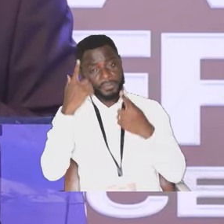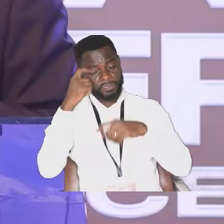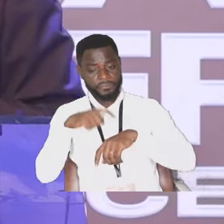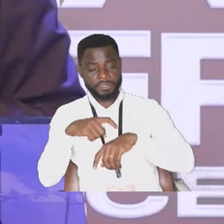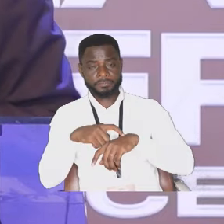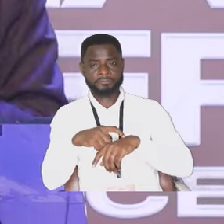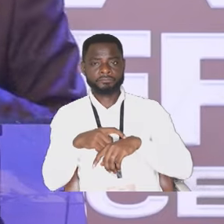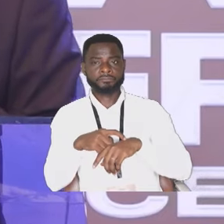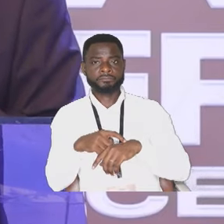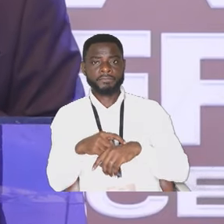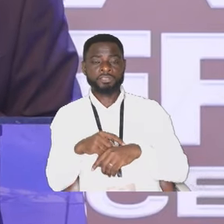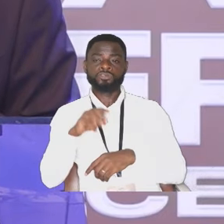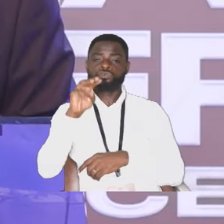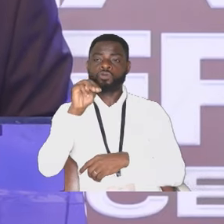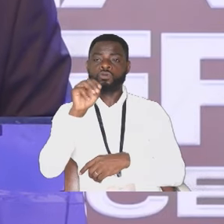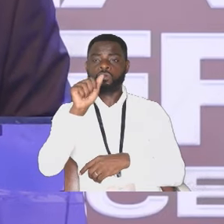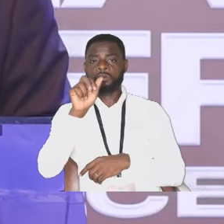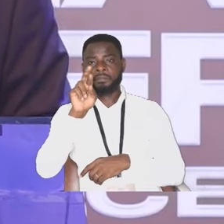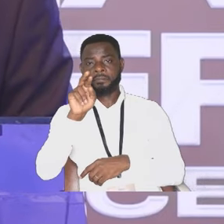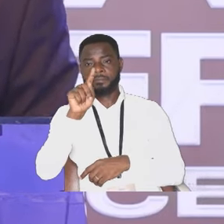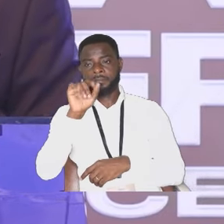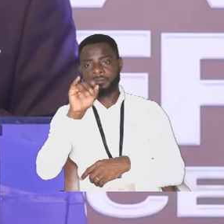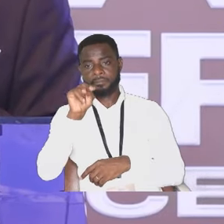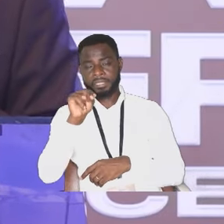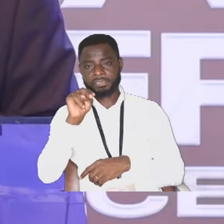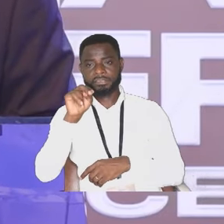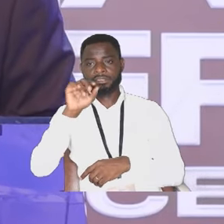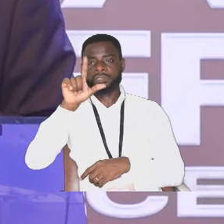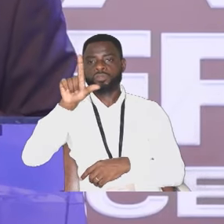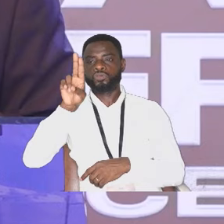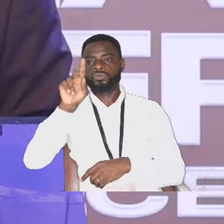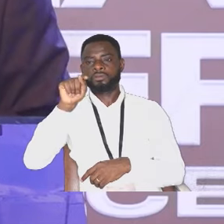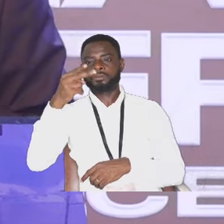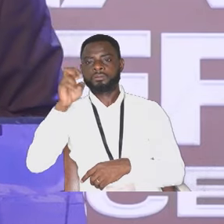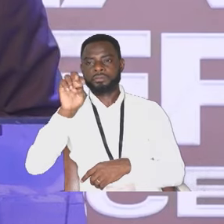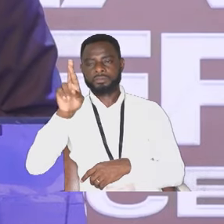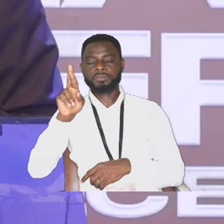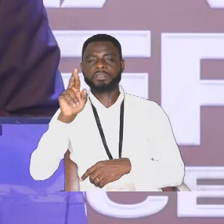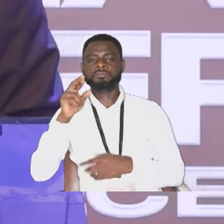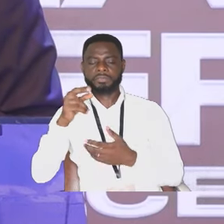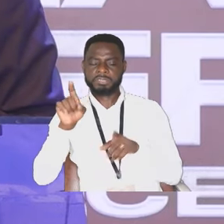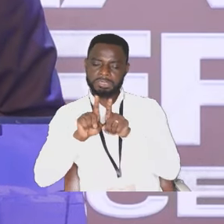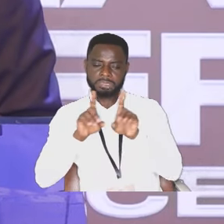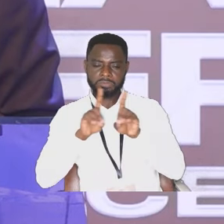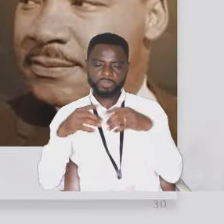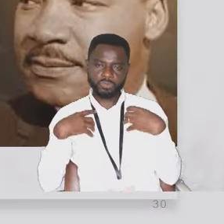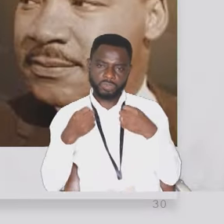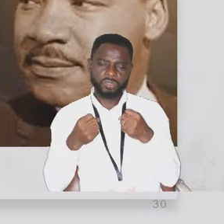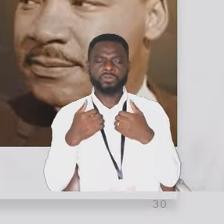So Martin Luther King Jr. also did very well. And then we have the laws and